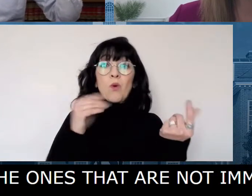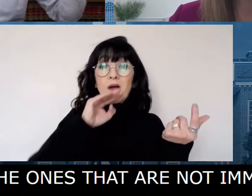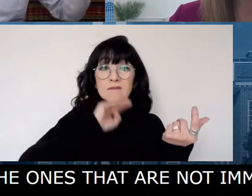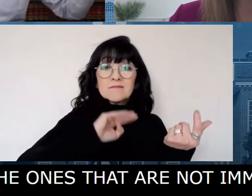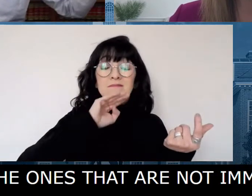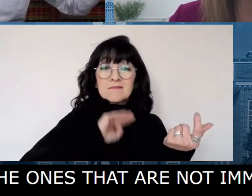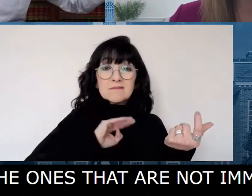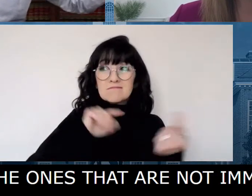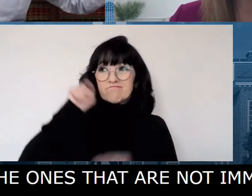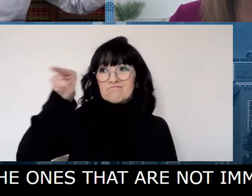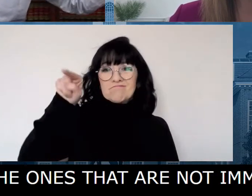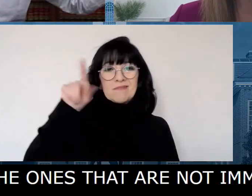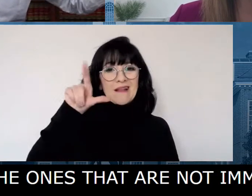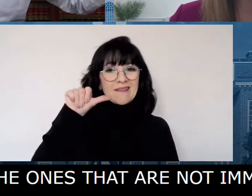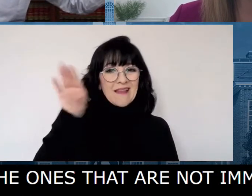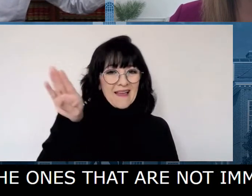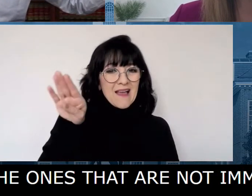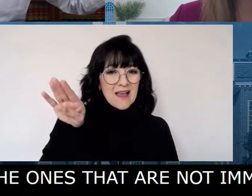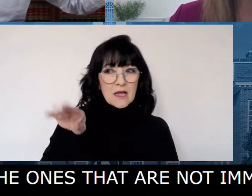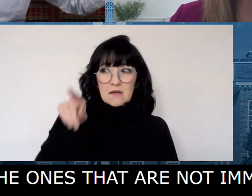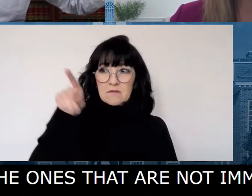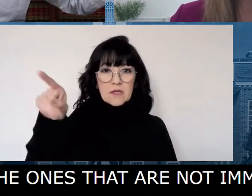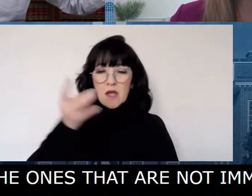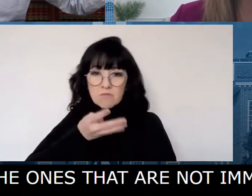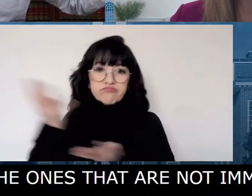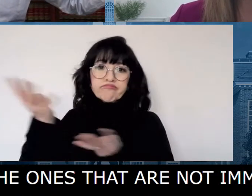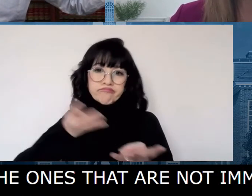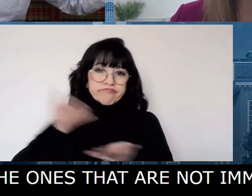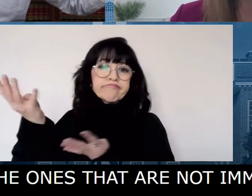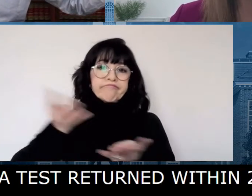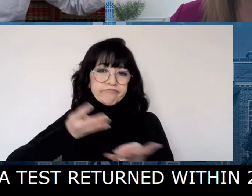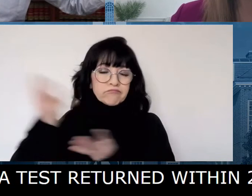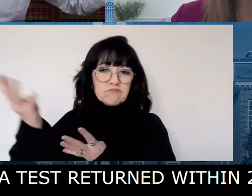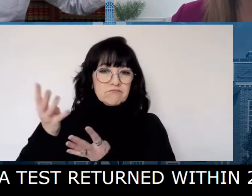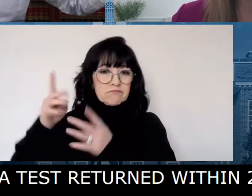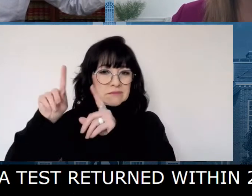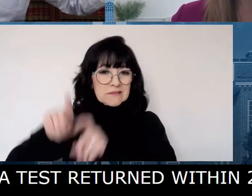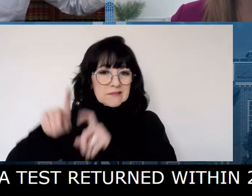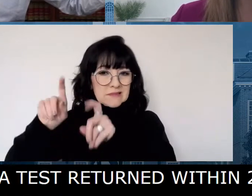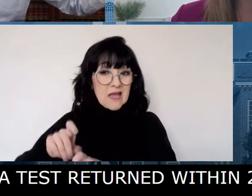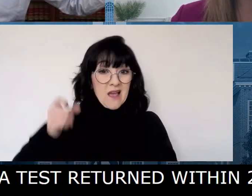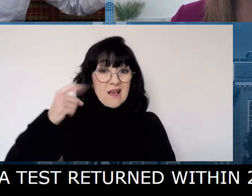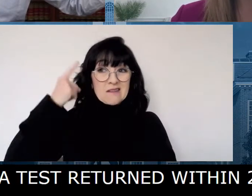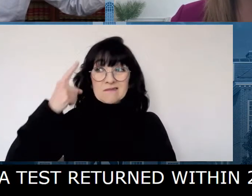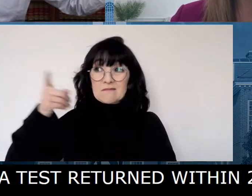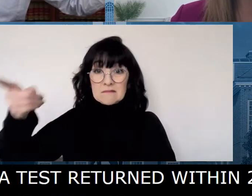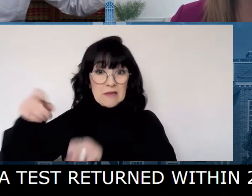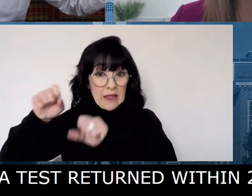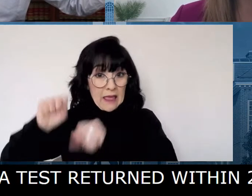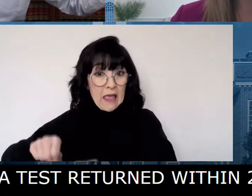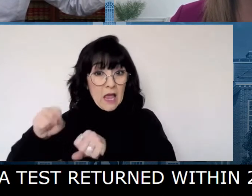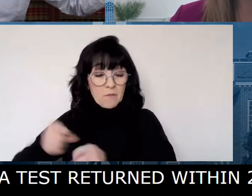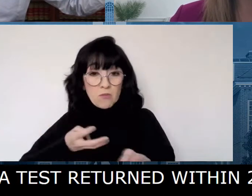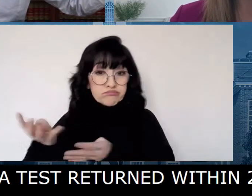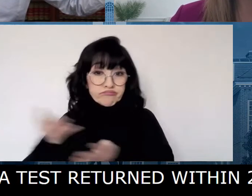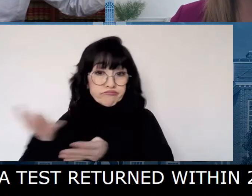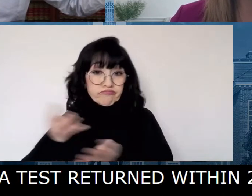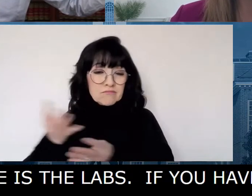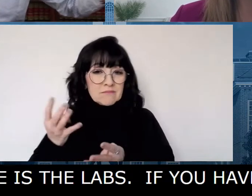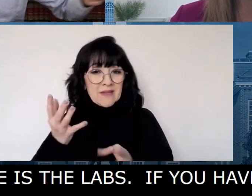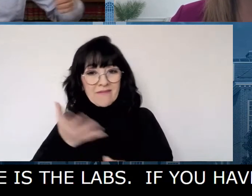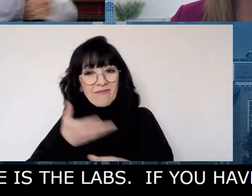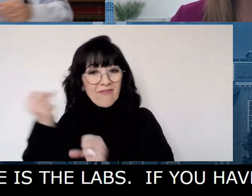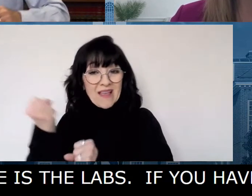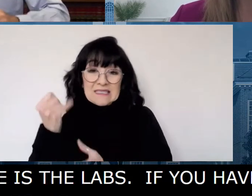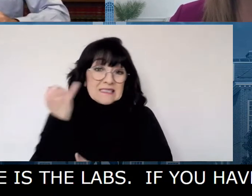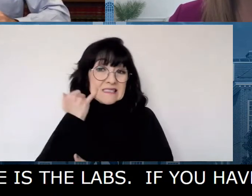more tests, all you're going to do with limited lab capacity is stretch out the turnaround time for your